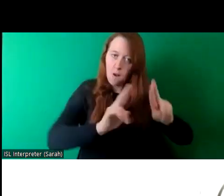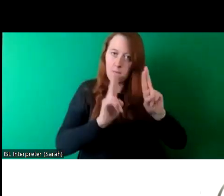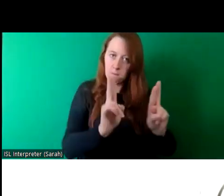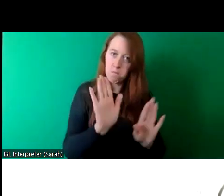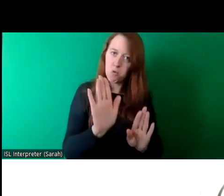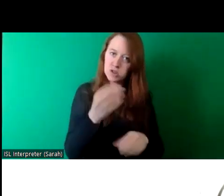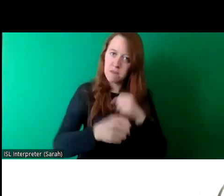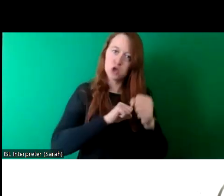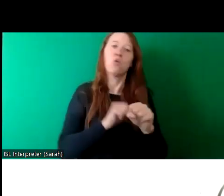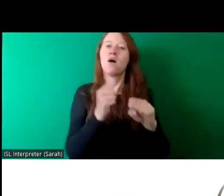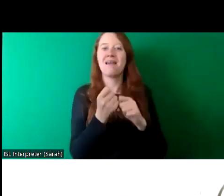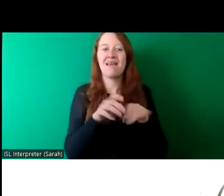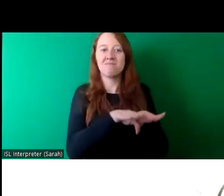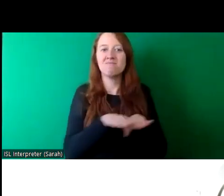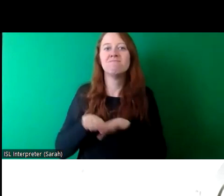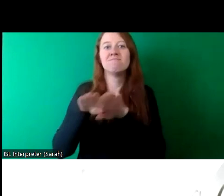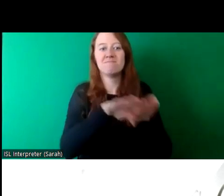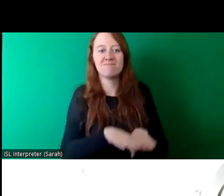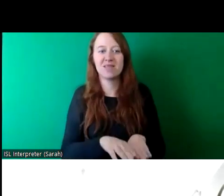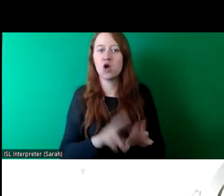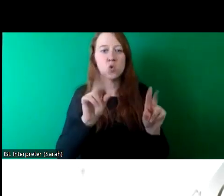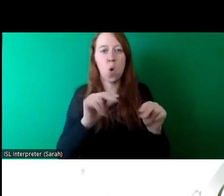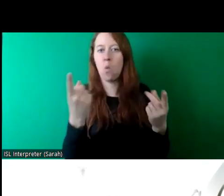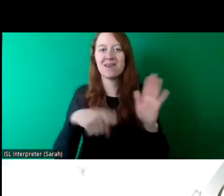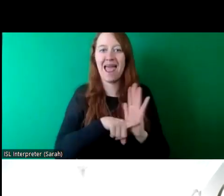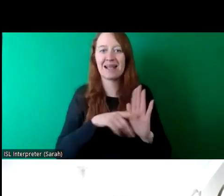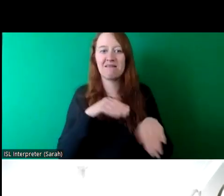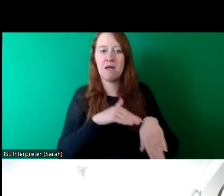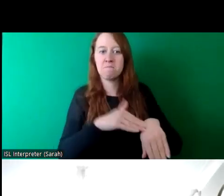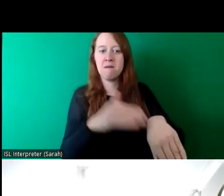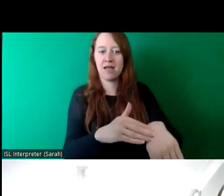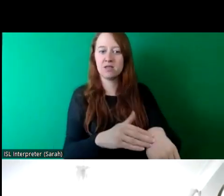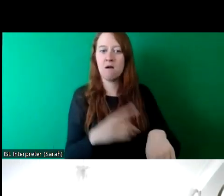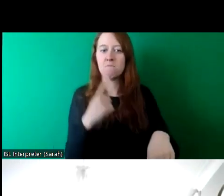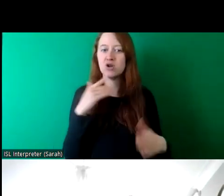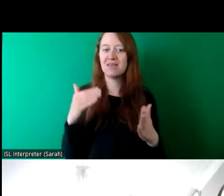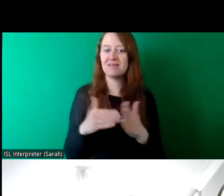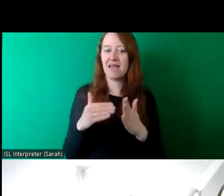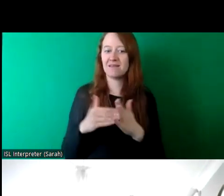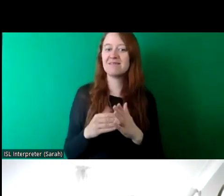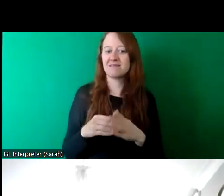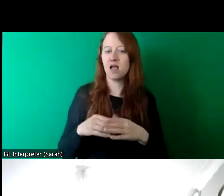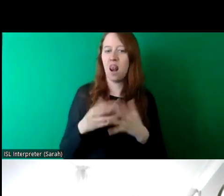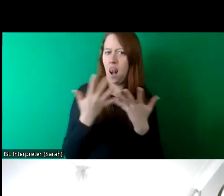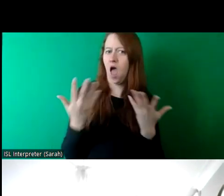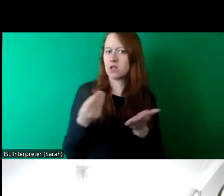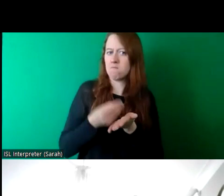impacted negatively by these sort of changes. It's a lot of money being put into it, close to €1